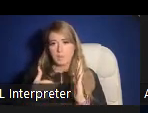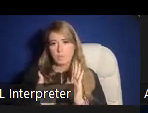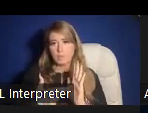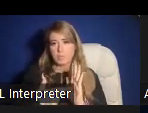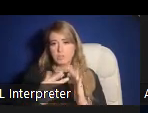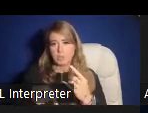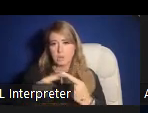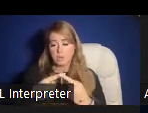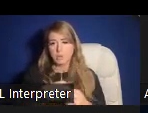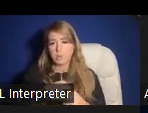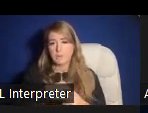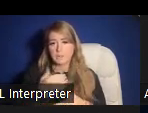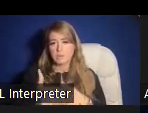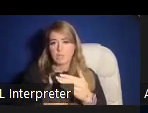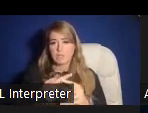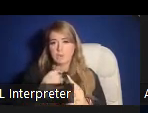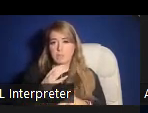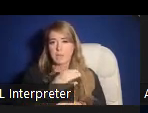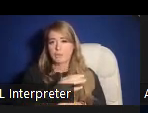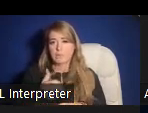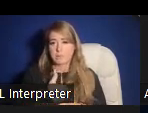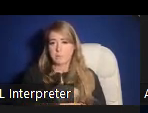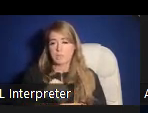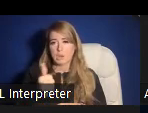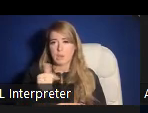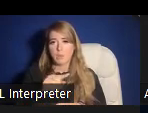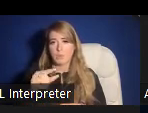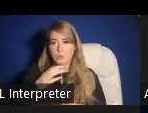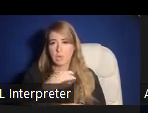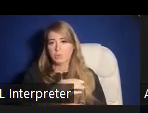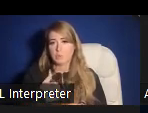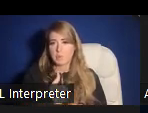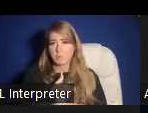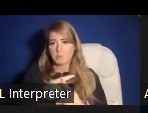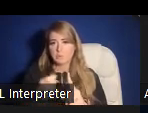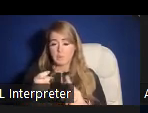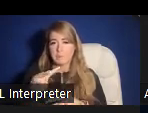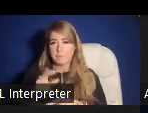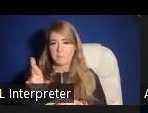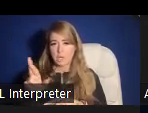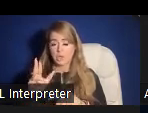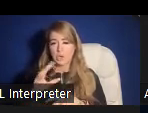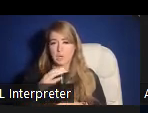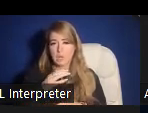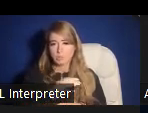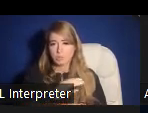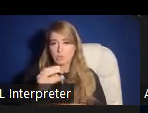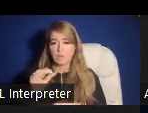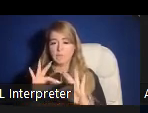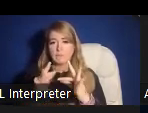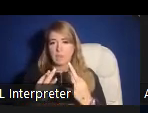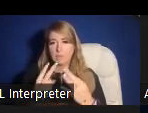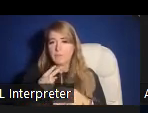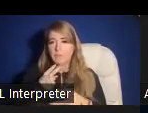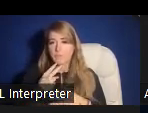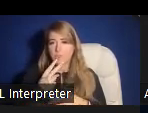grievance process from council members or other council members from their peer council or their family voice council or something.